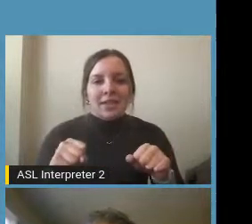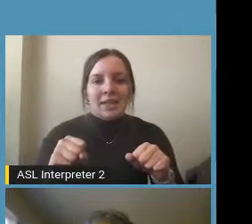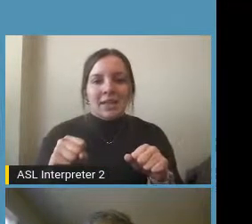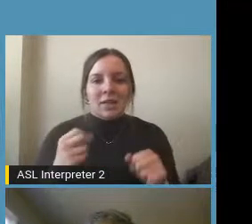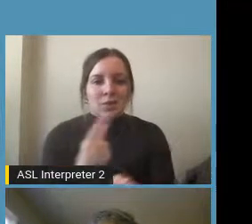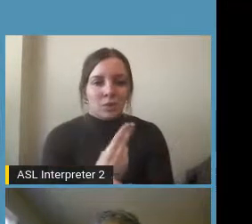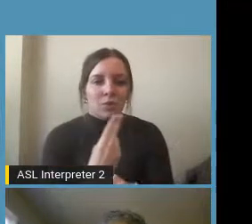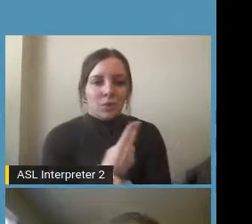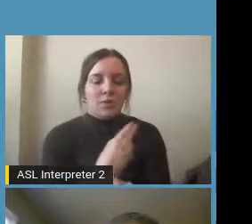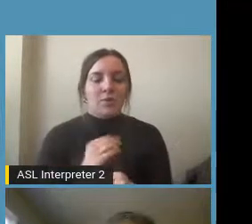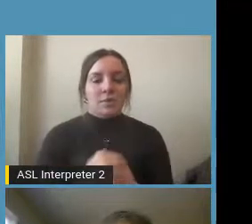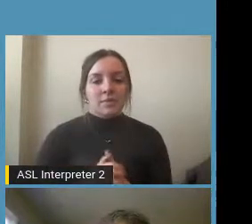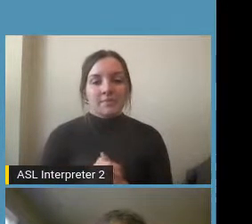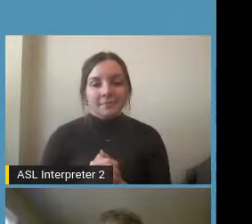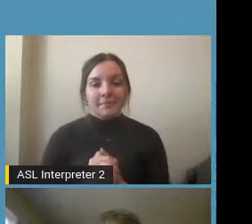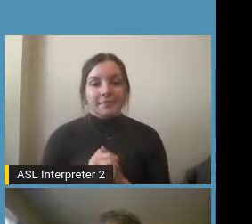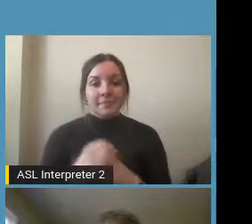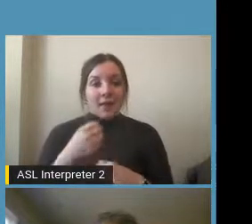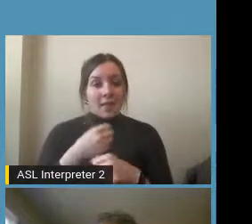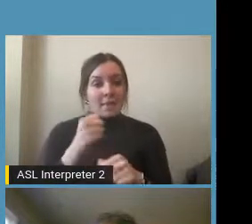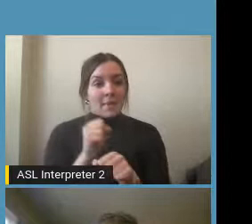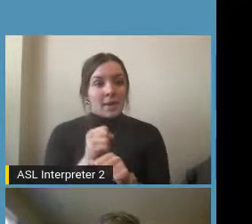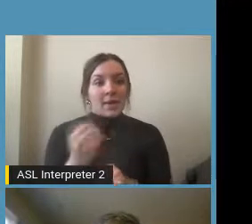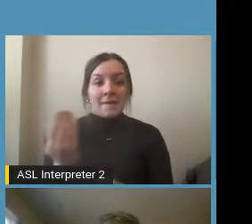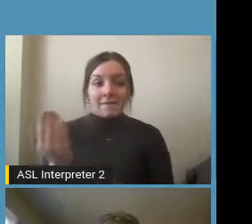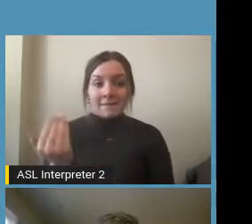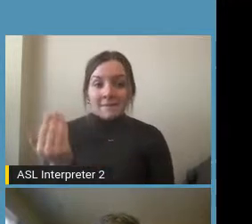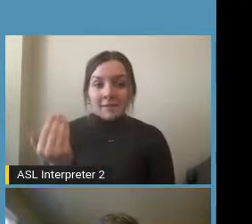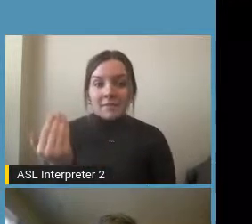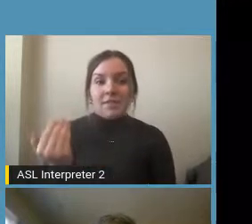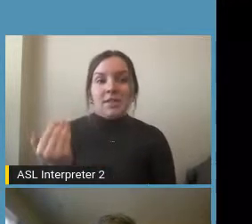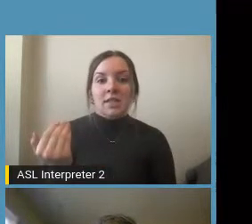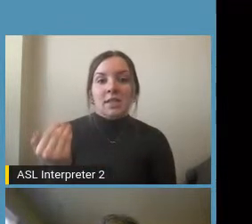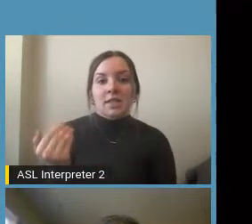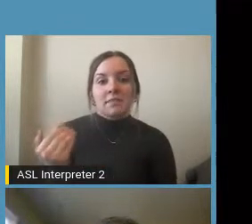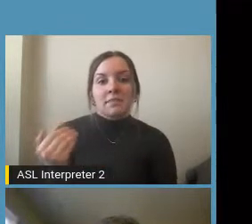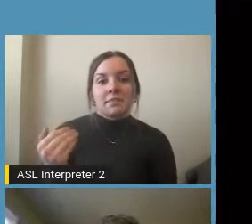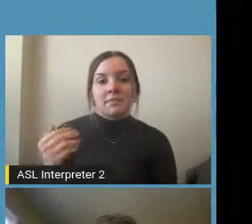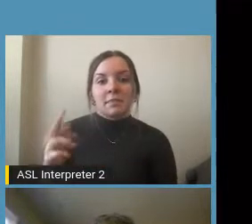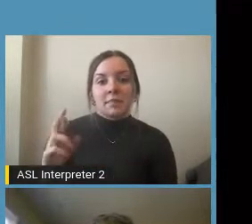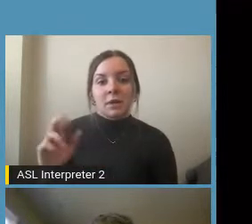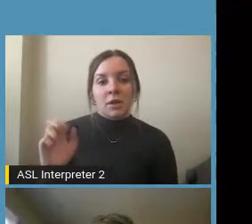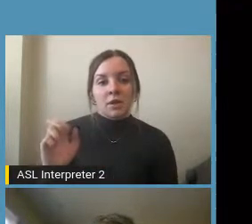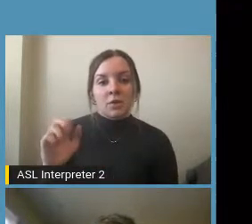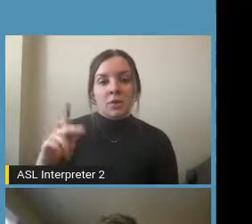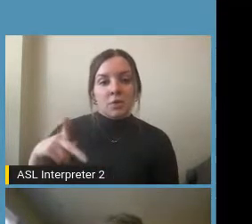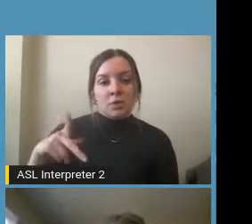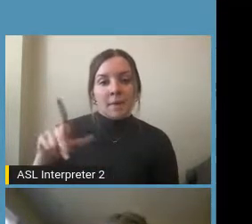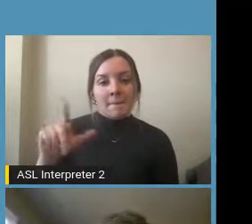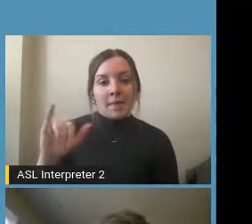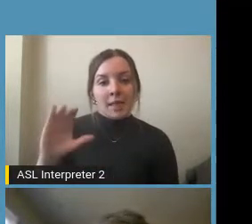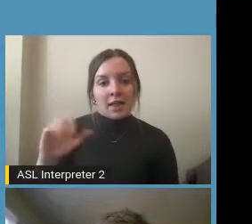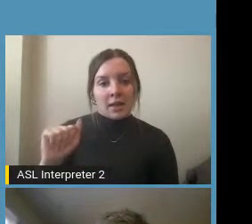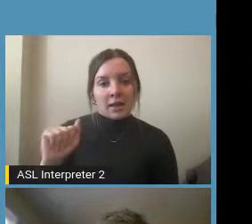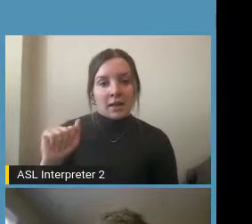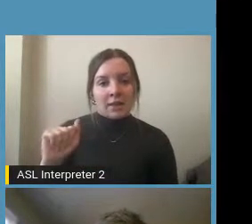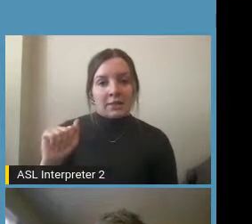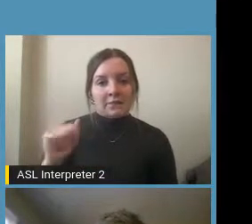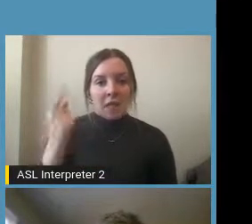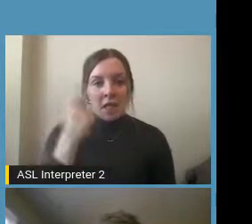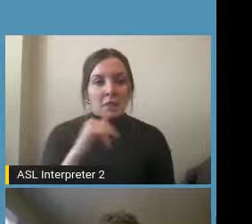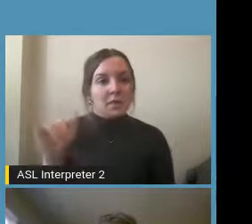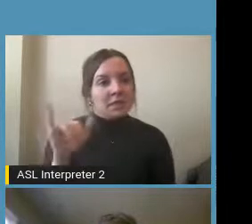they made 15 life-size realistic replicas, which were distributed around the country to promote